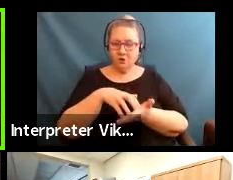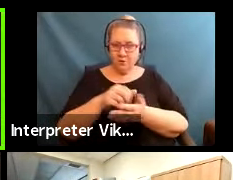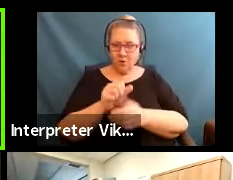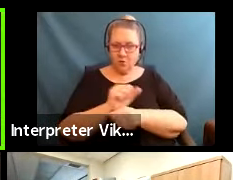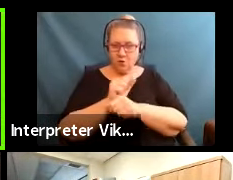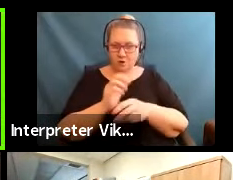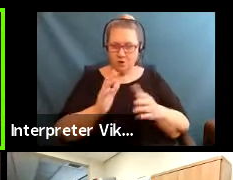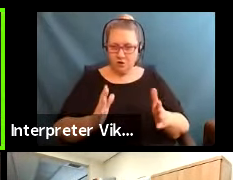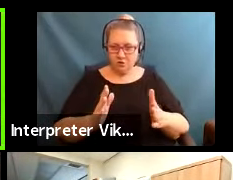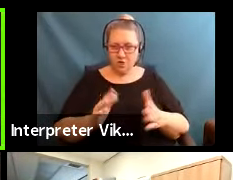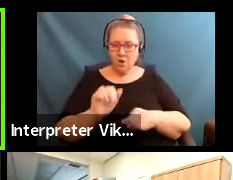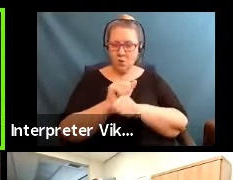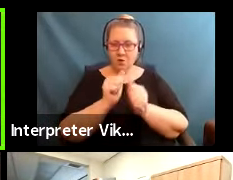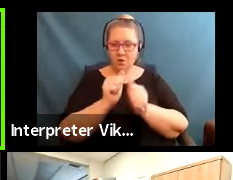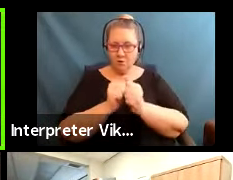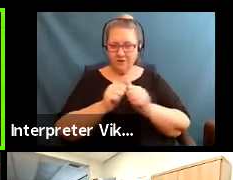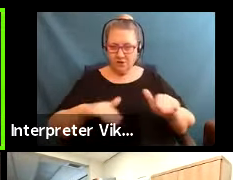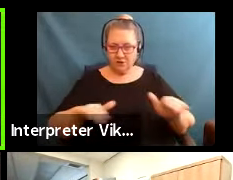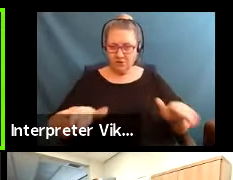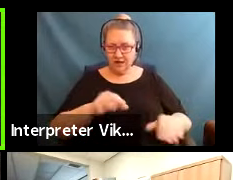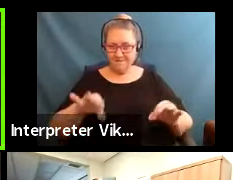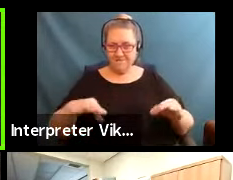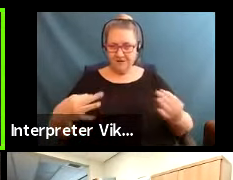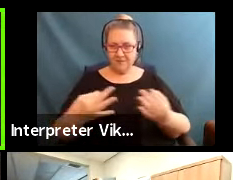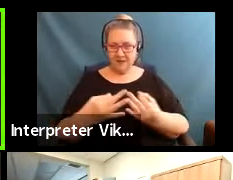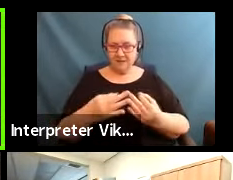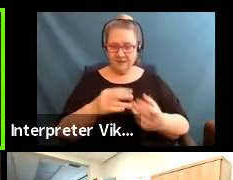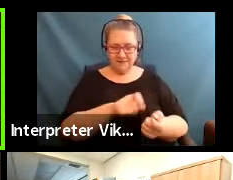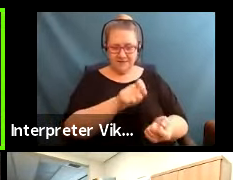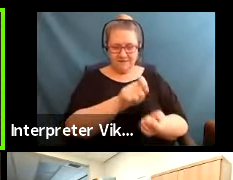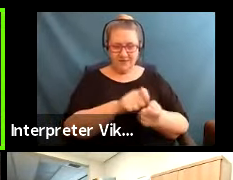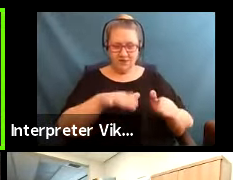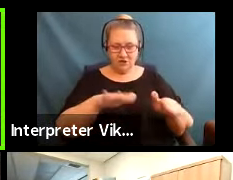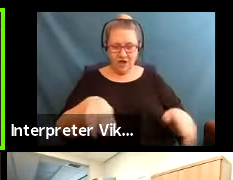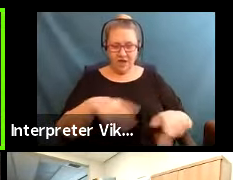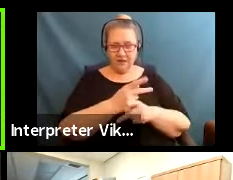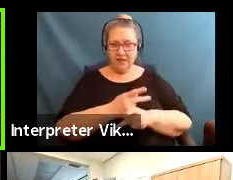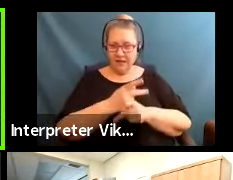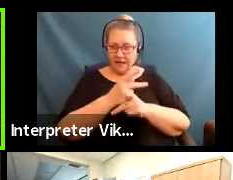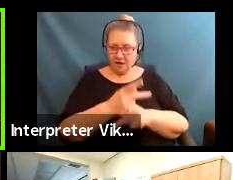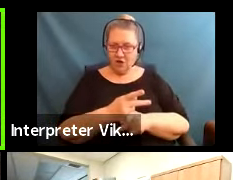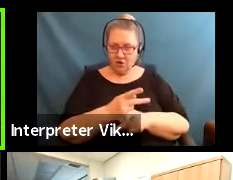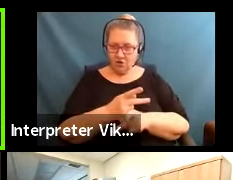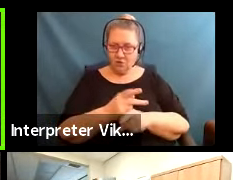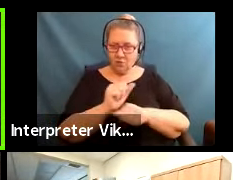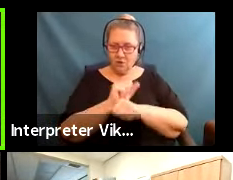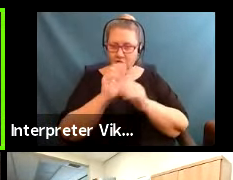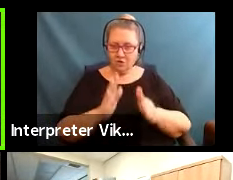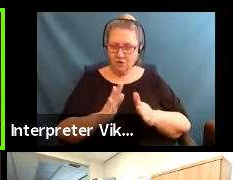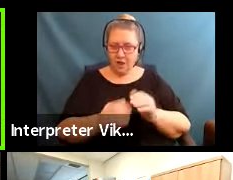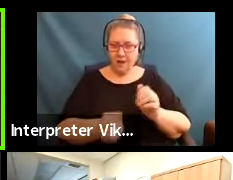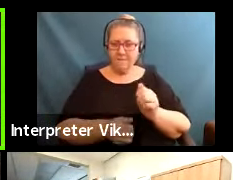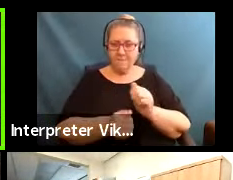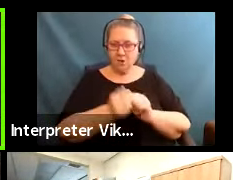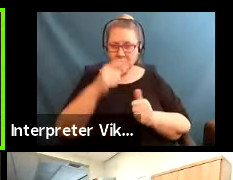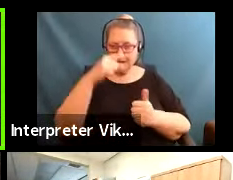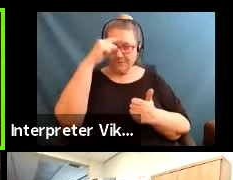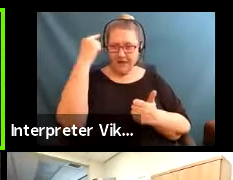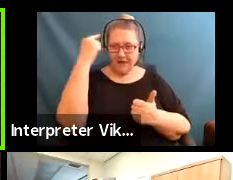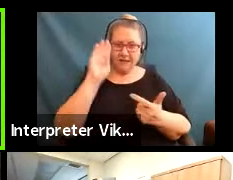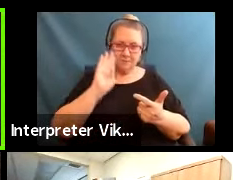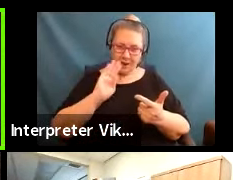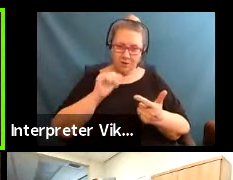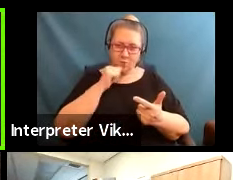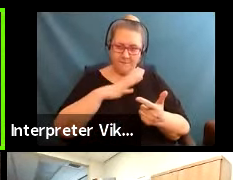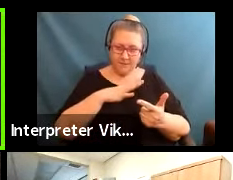that work with children and families, particularly childcare workers who are mostly Black and Brown women. And so I'm just wondering if there's